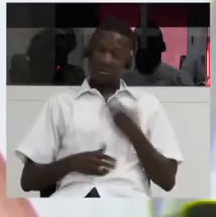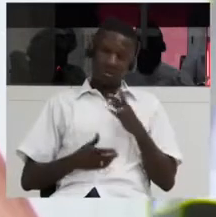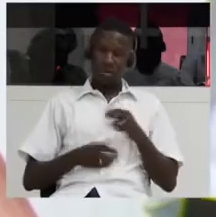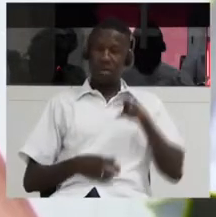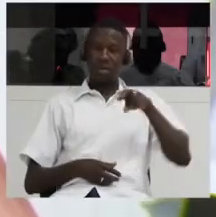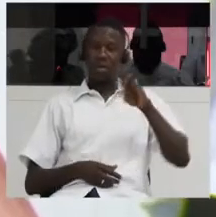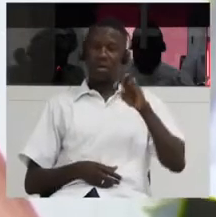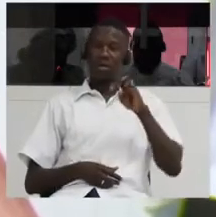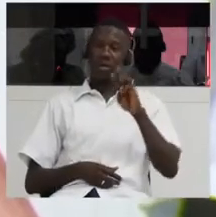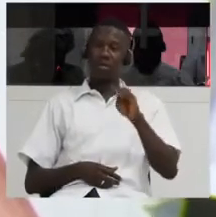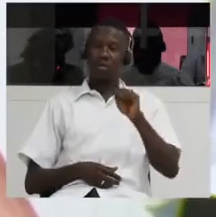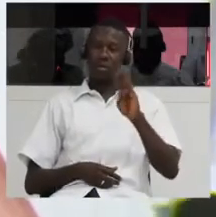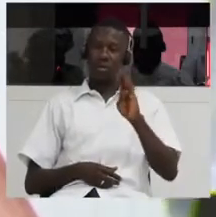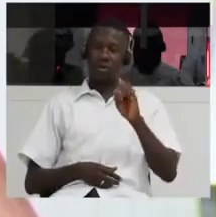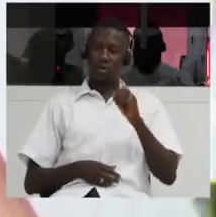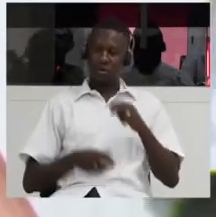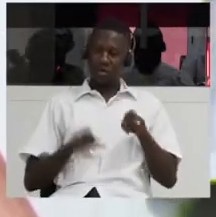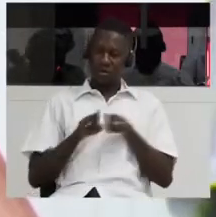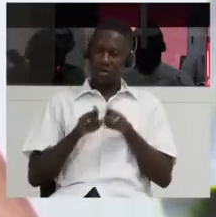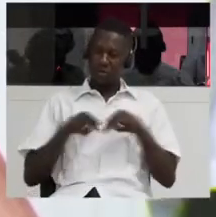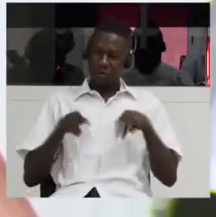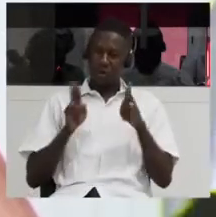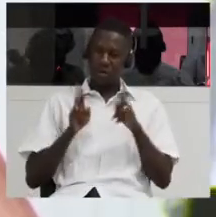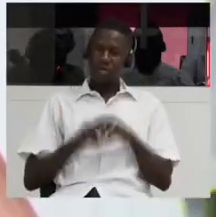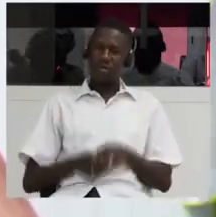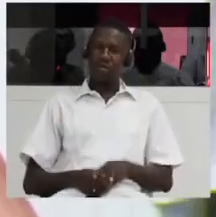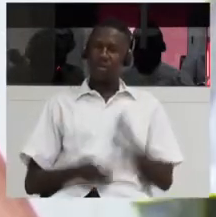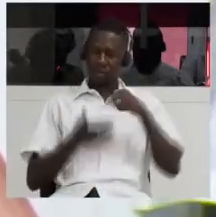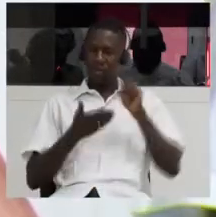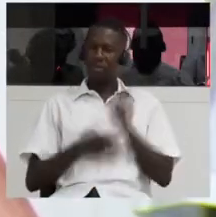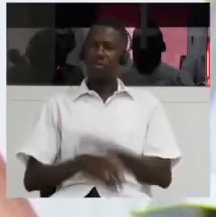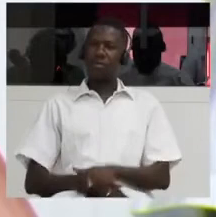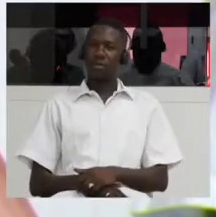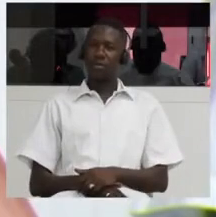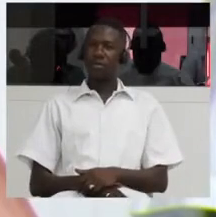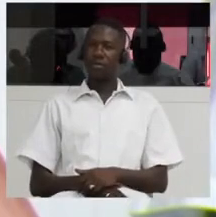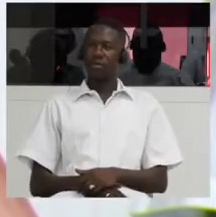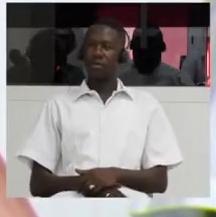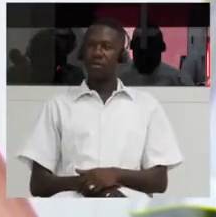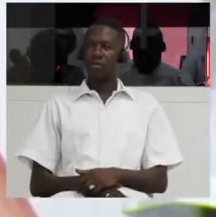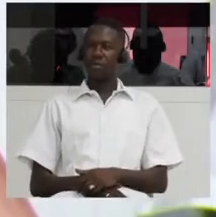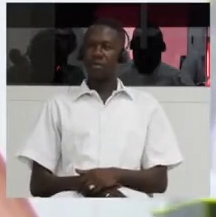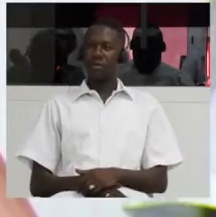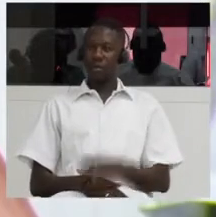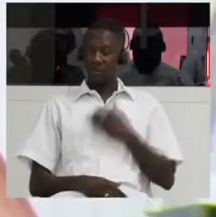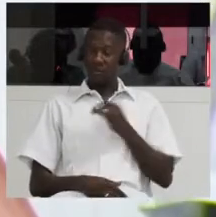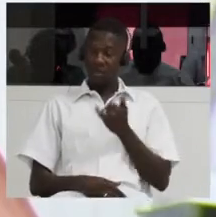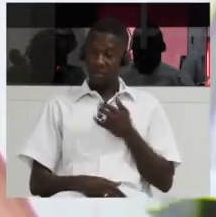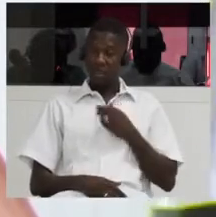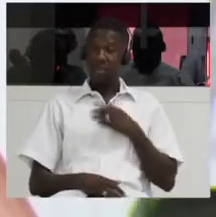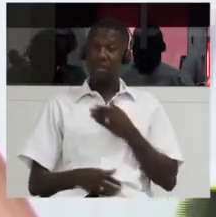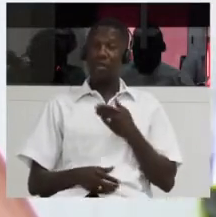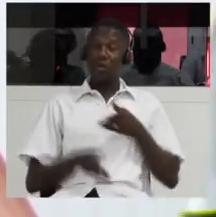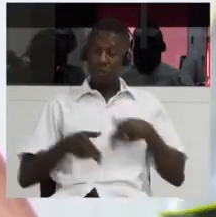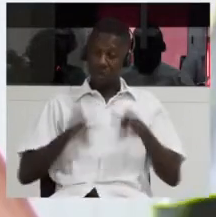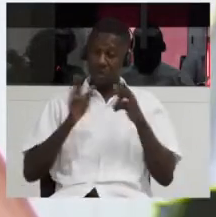Correct. In fact, that is a way of reducing the weight, isn't it? Yes. And that's